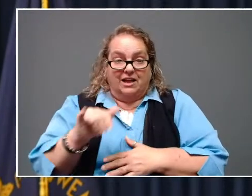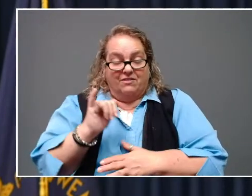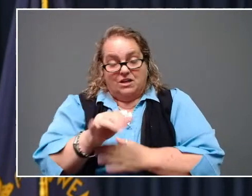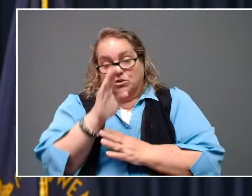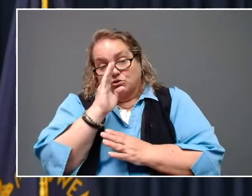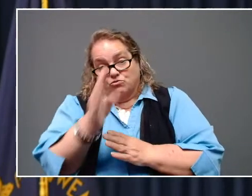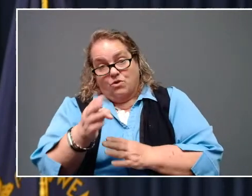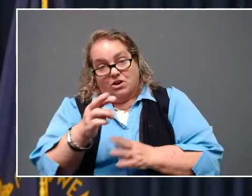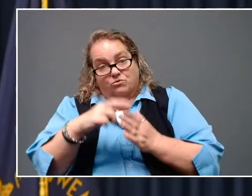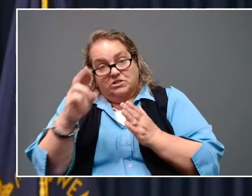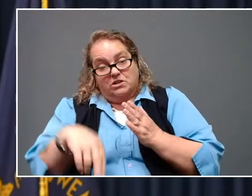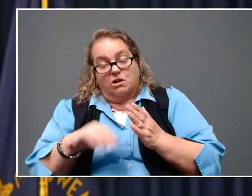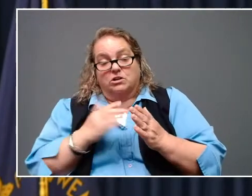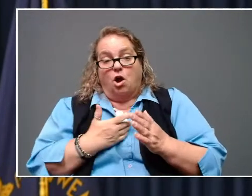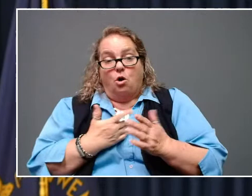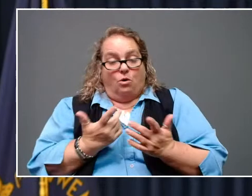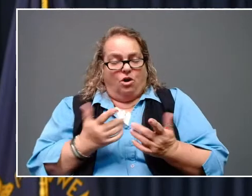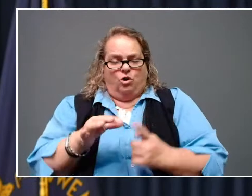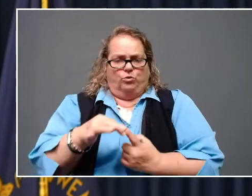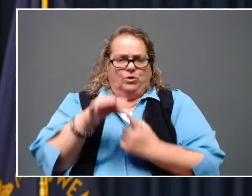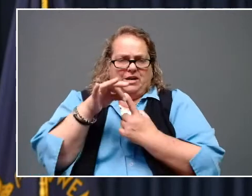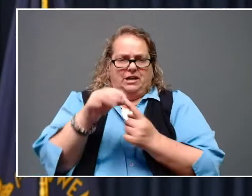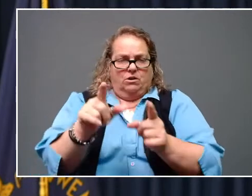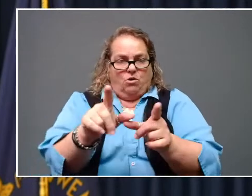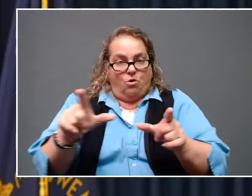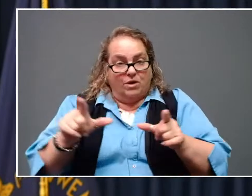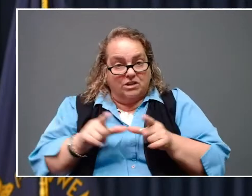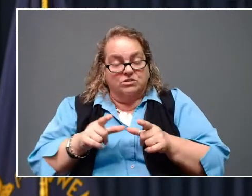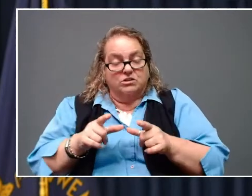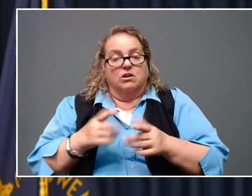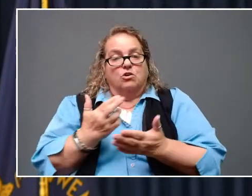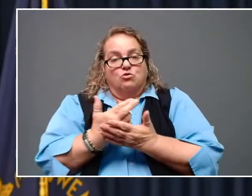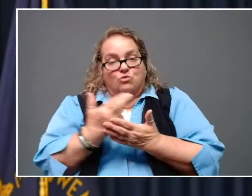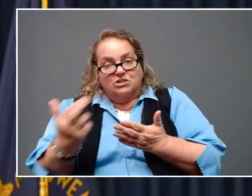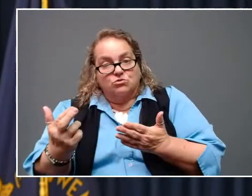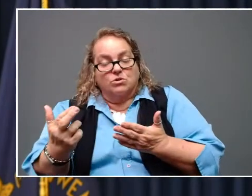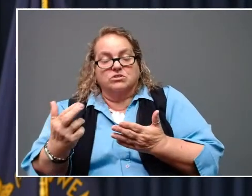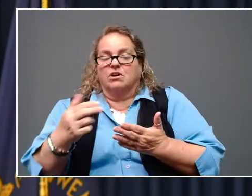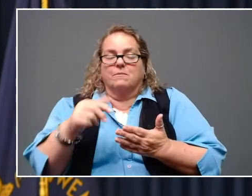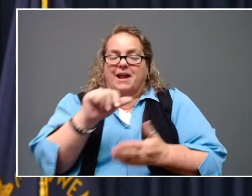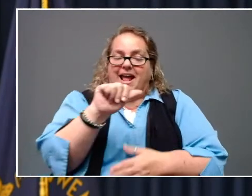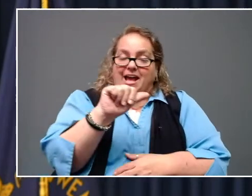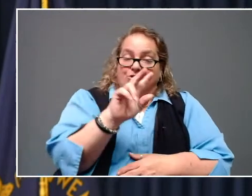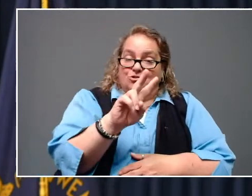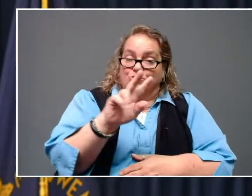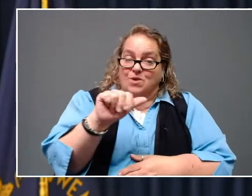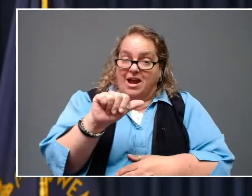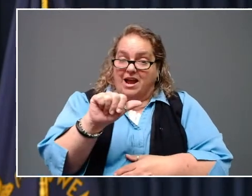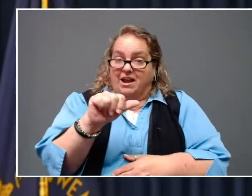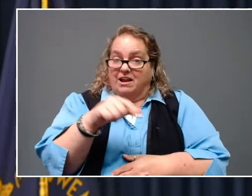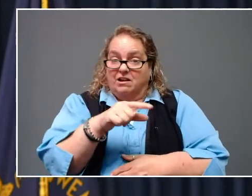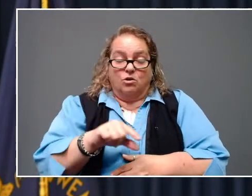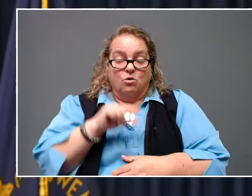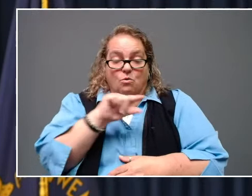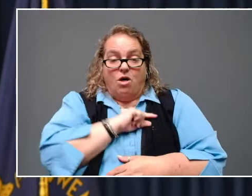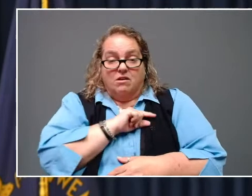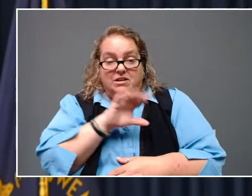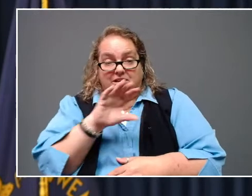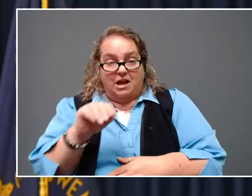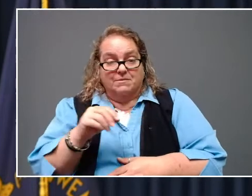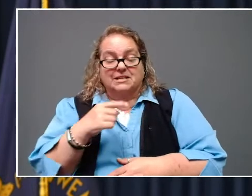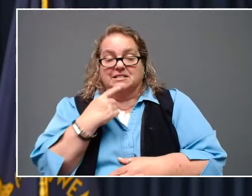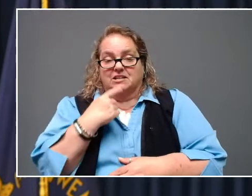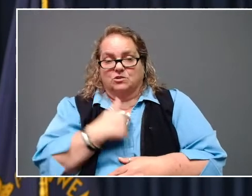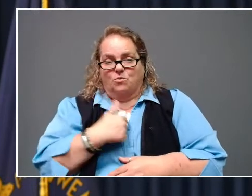location and our resources, but quality companies like A2A believing we have something to offer that helps them